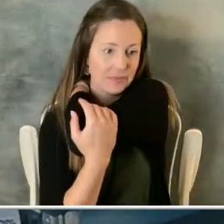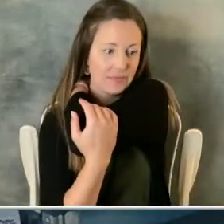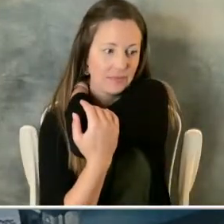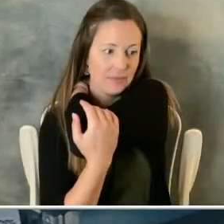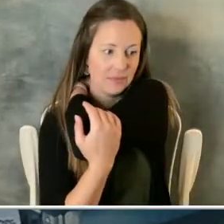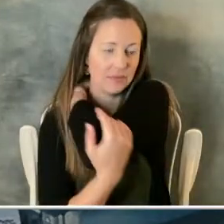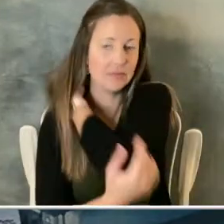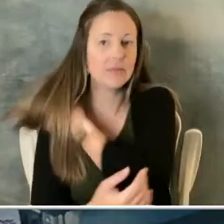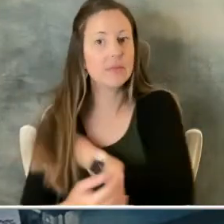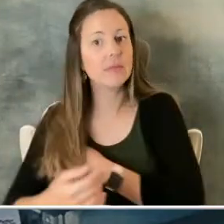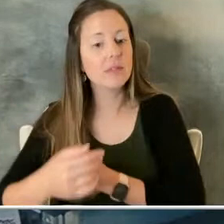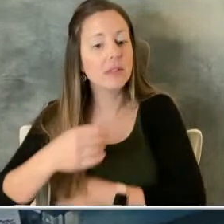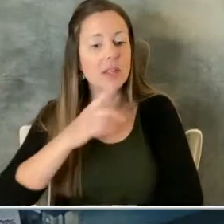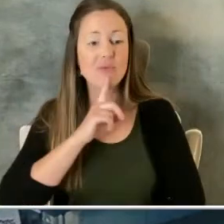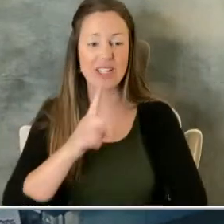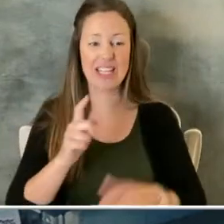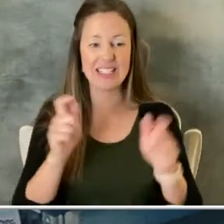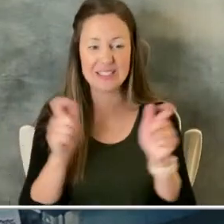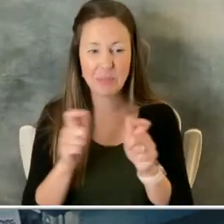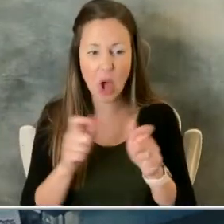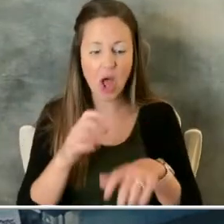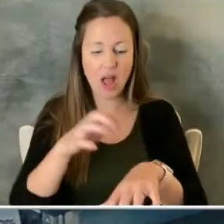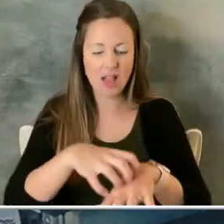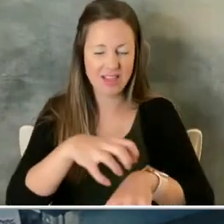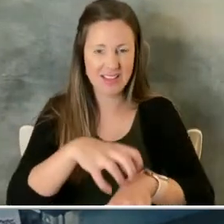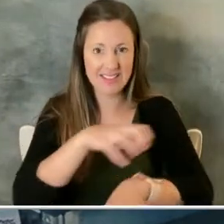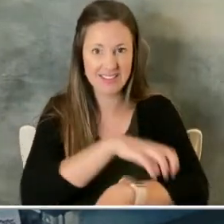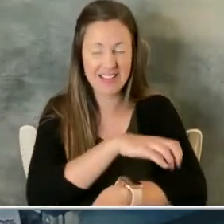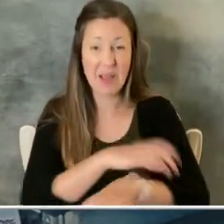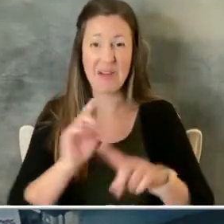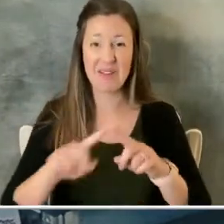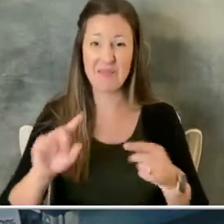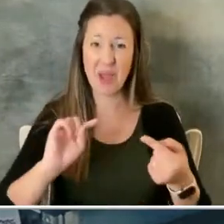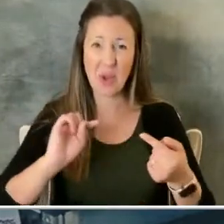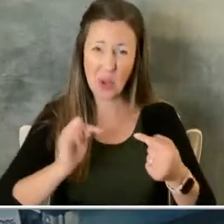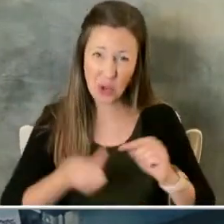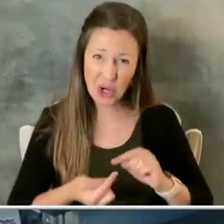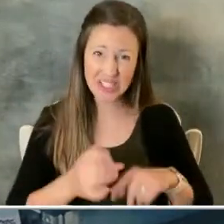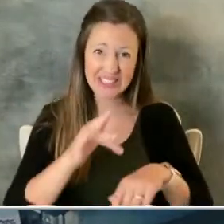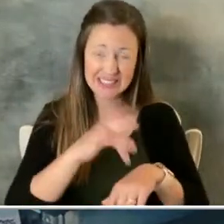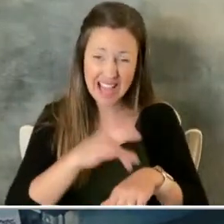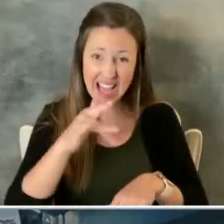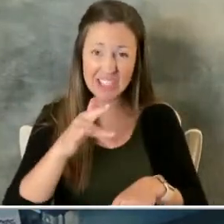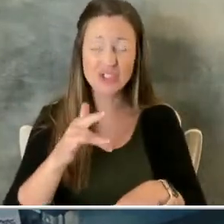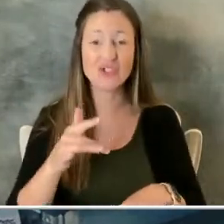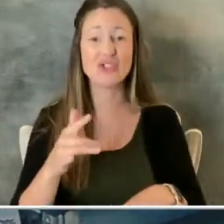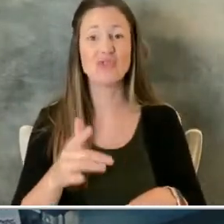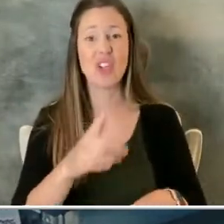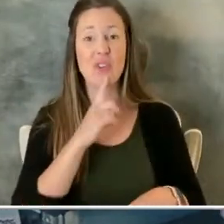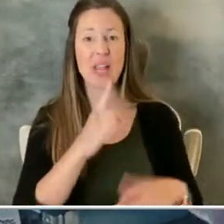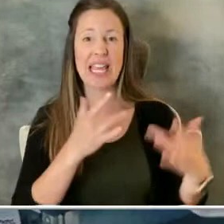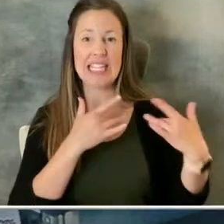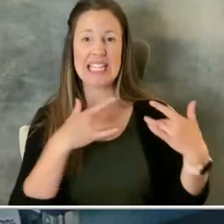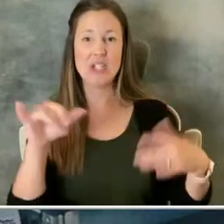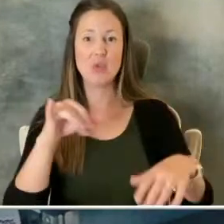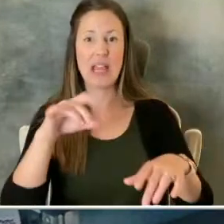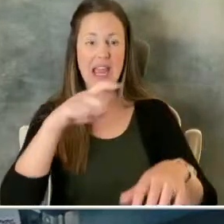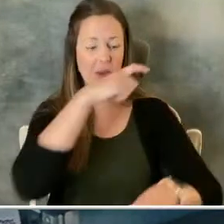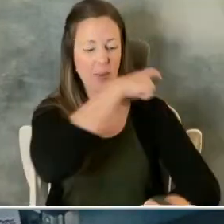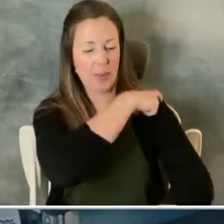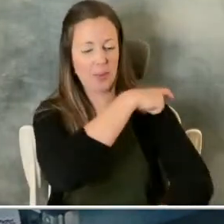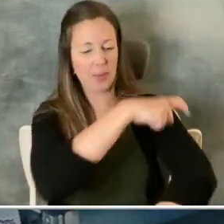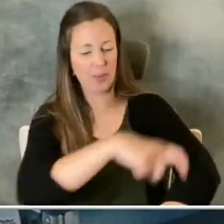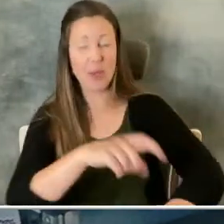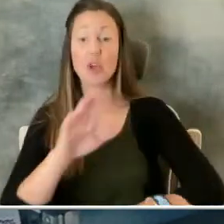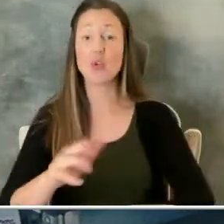incredibly painful and tender to touch. They tend to run along dermatomes, which means like a band of your skin, and it can go from your back all the way around to